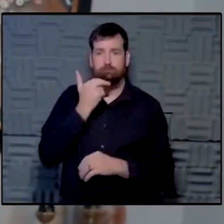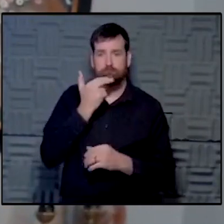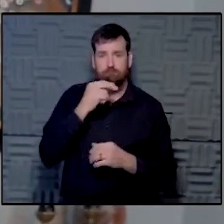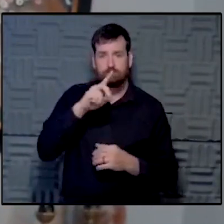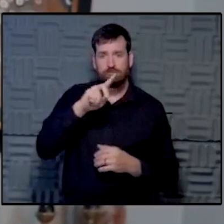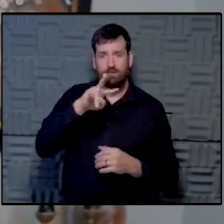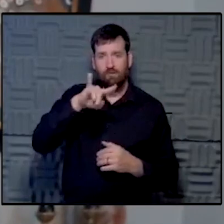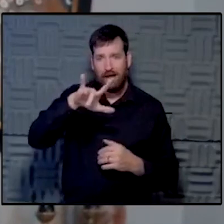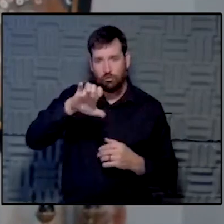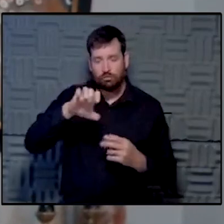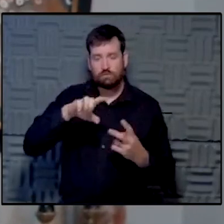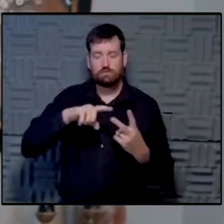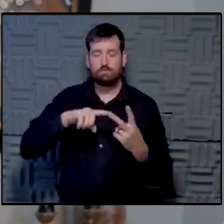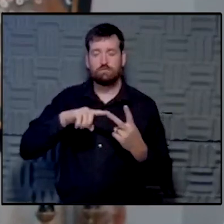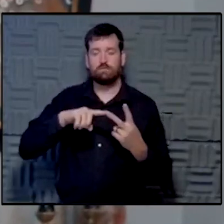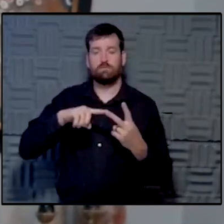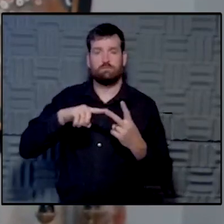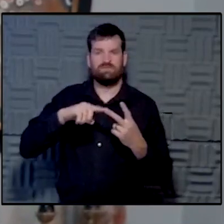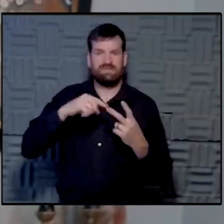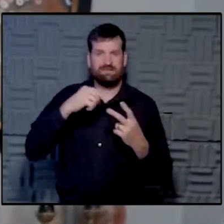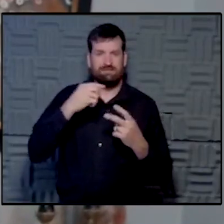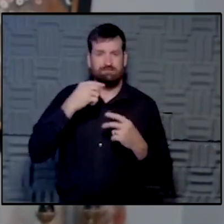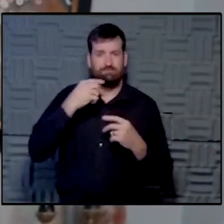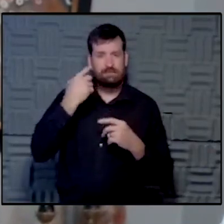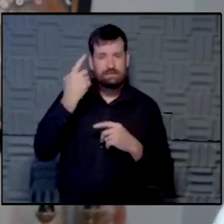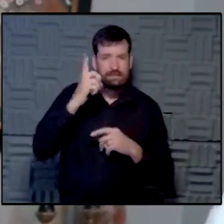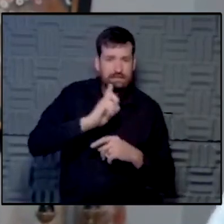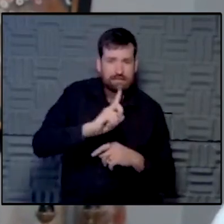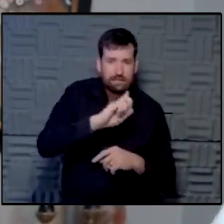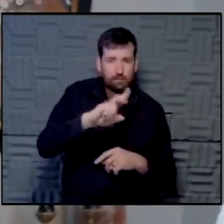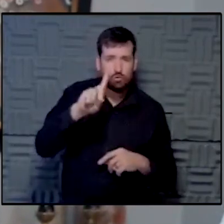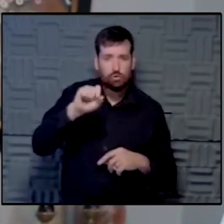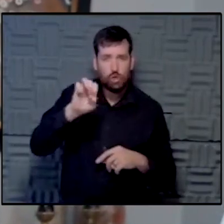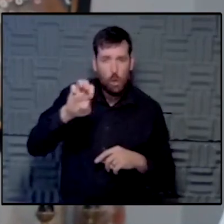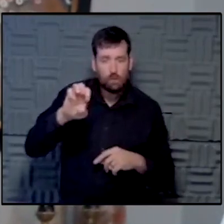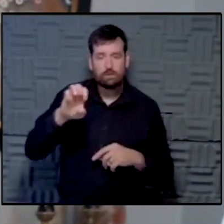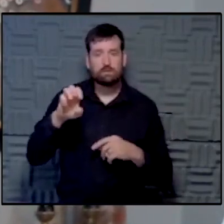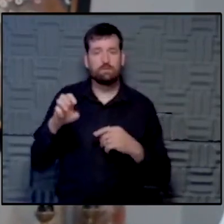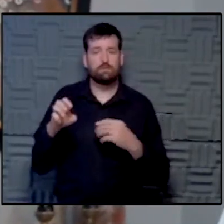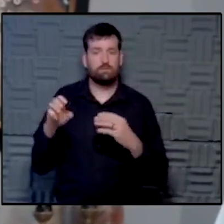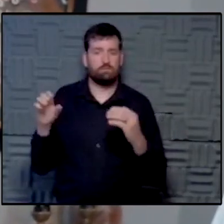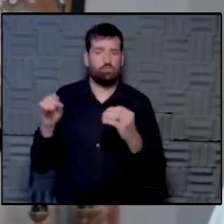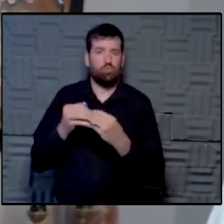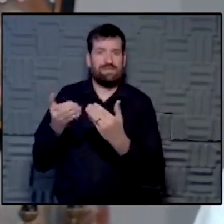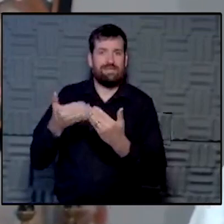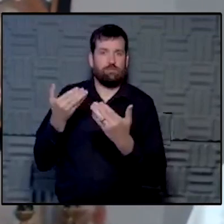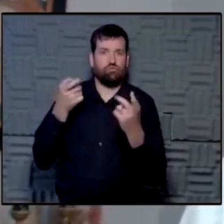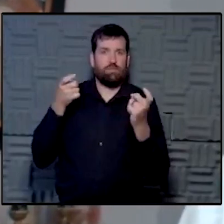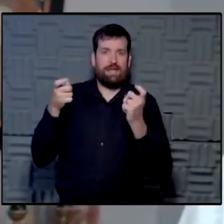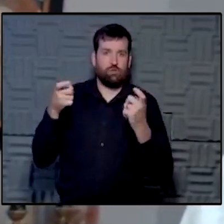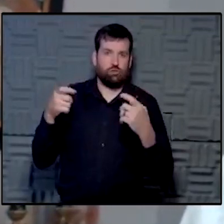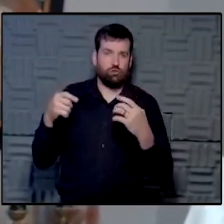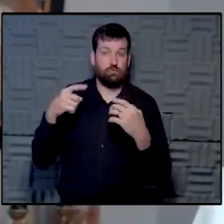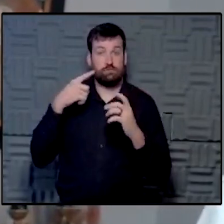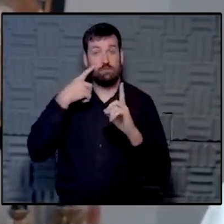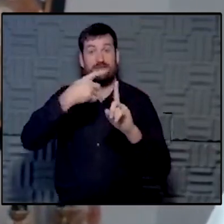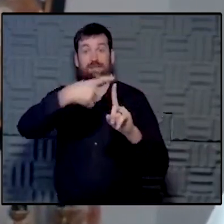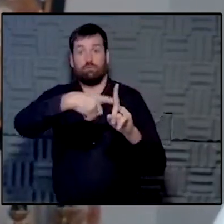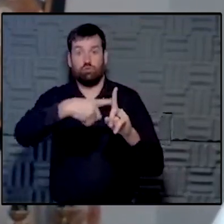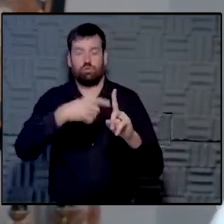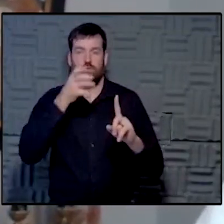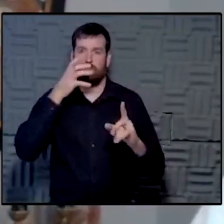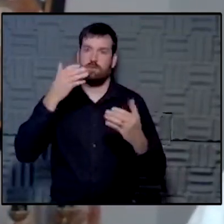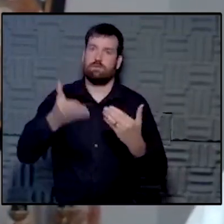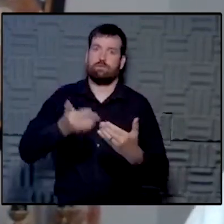dose syringes, and easier to manage from a temperature perspective would certainly benefit us a